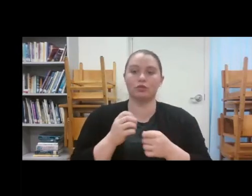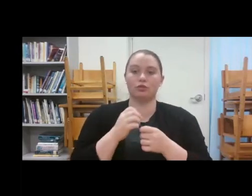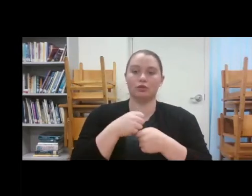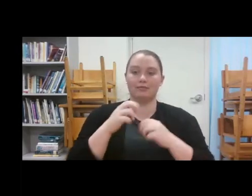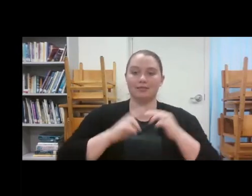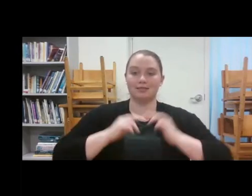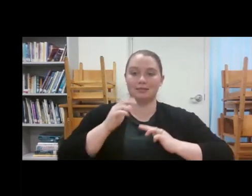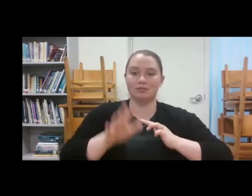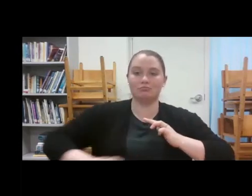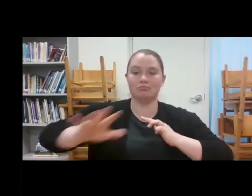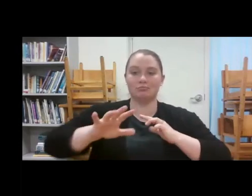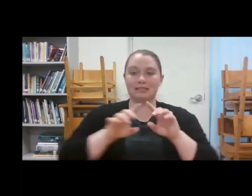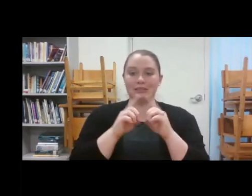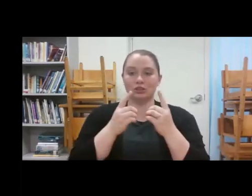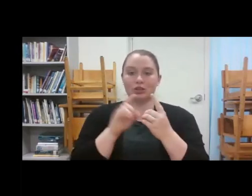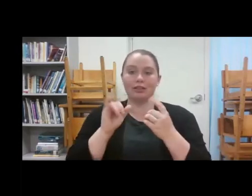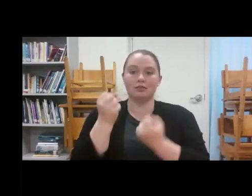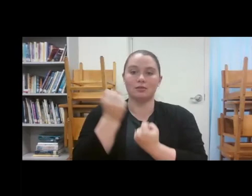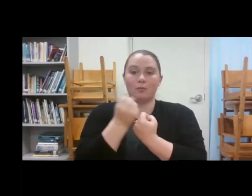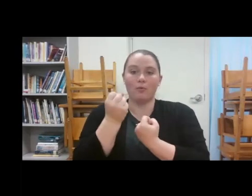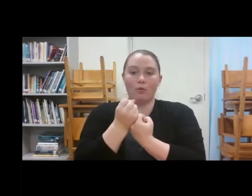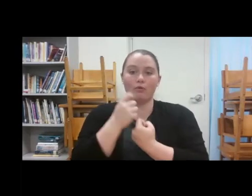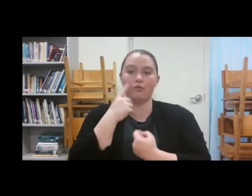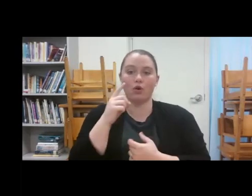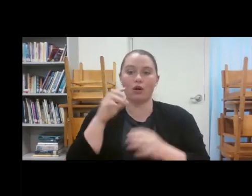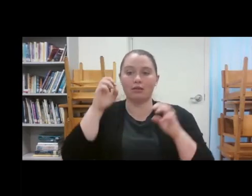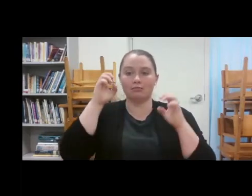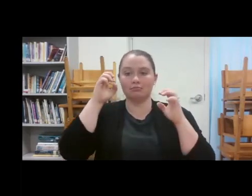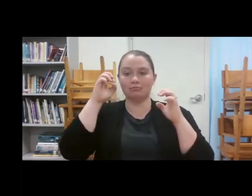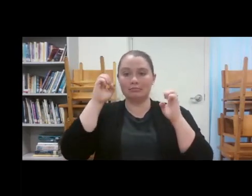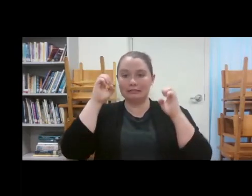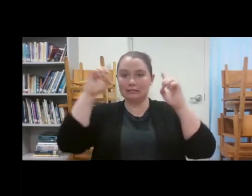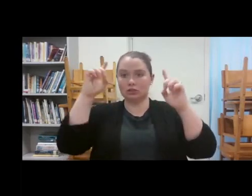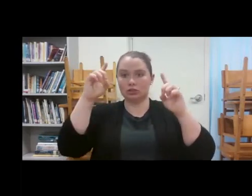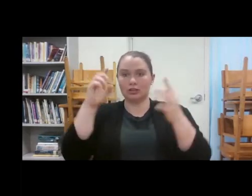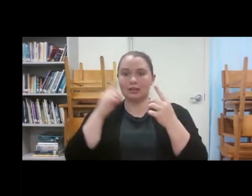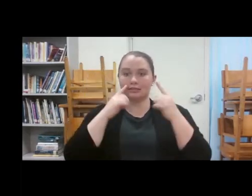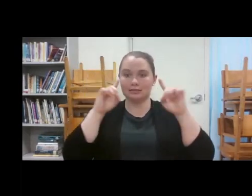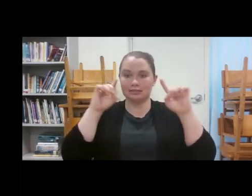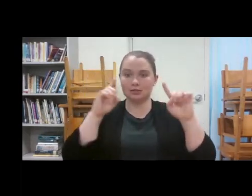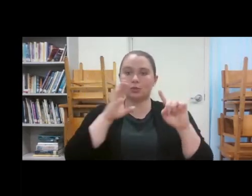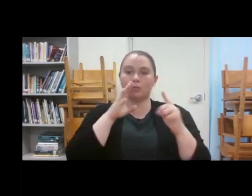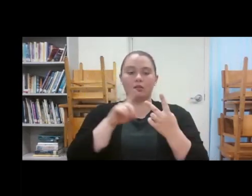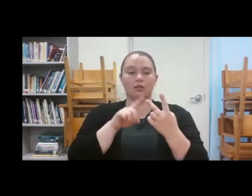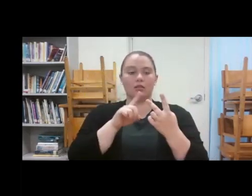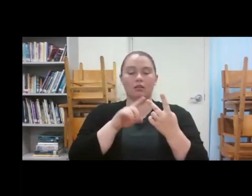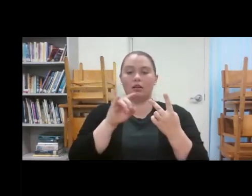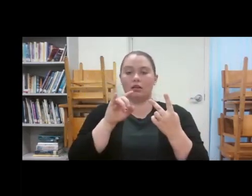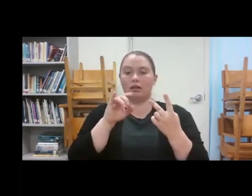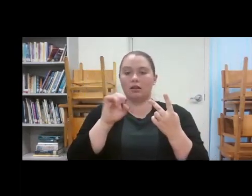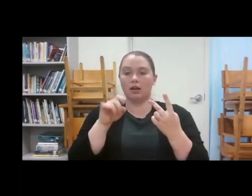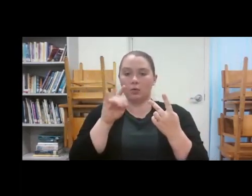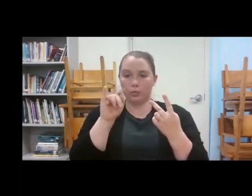throughout the district that support the vision for academic excellence. It's ensure equity across the campuses.